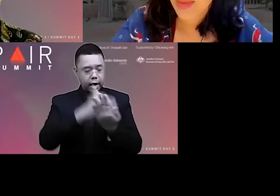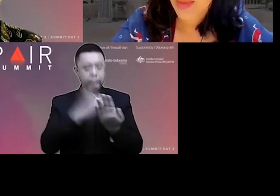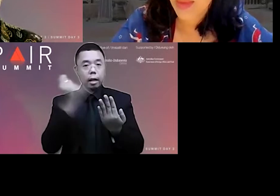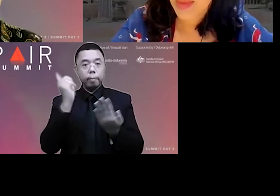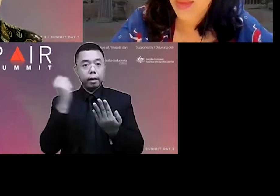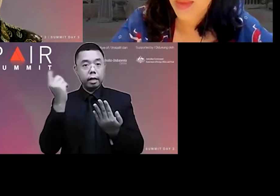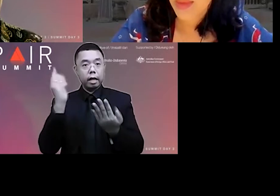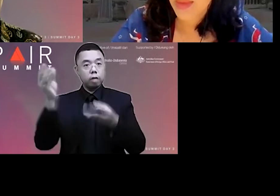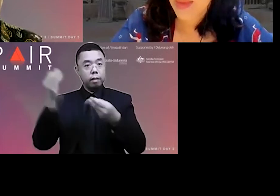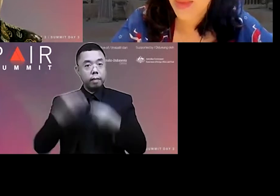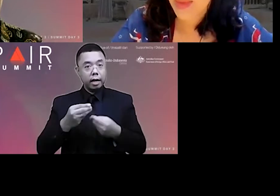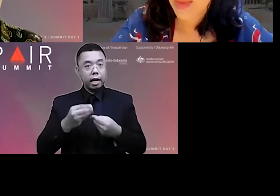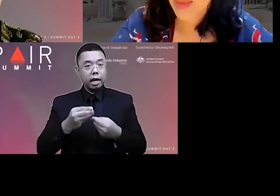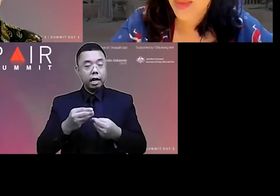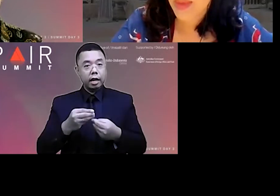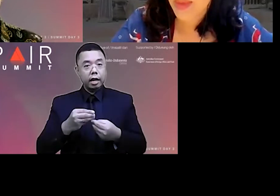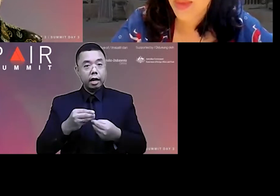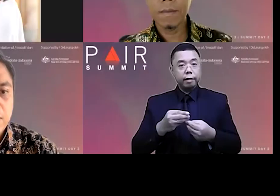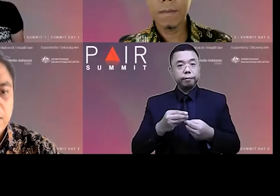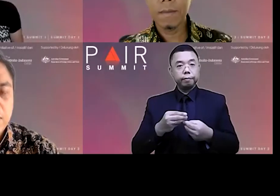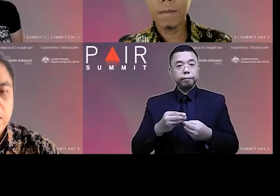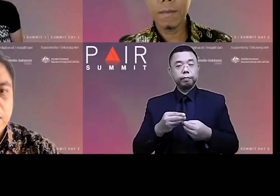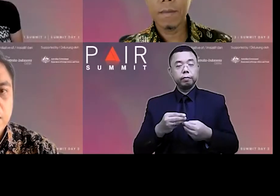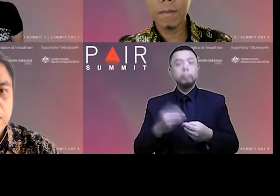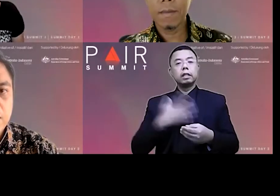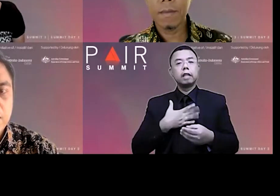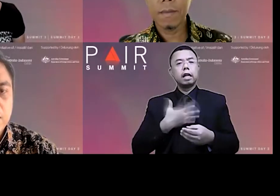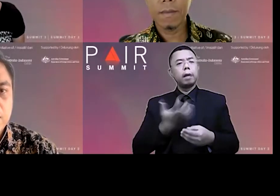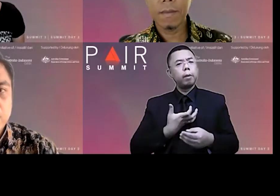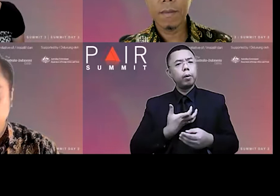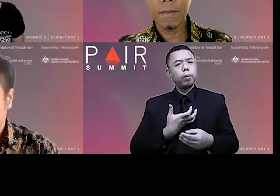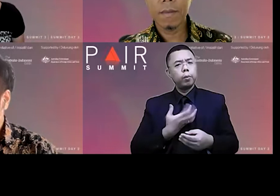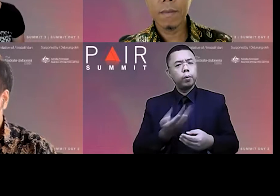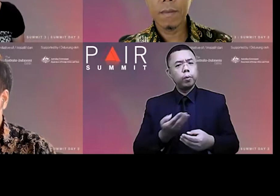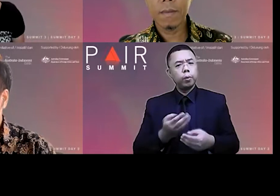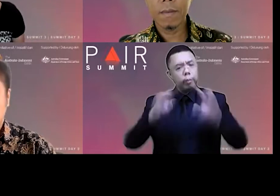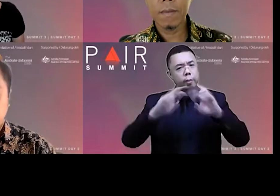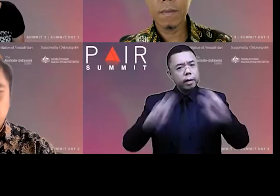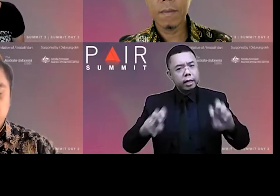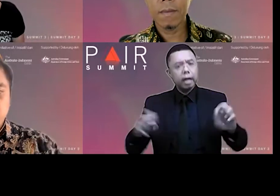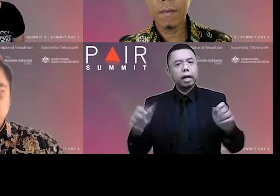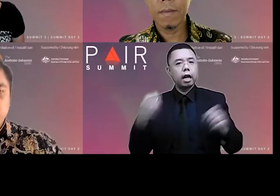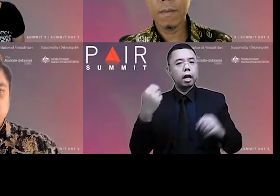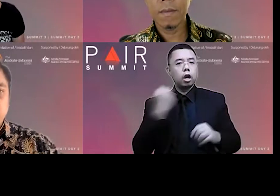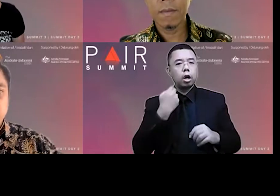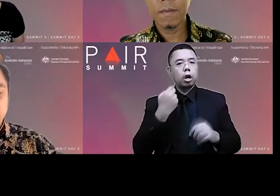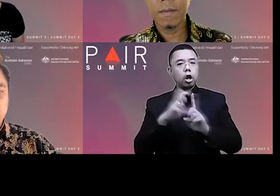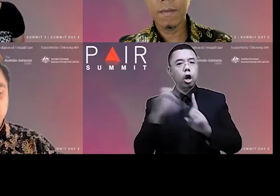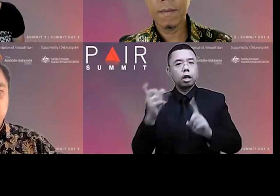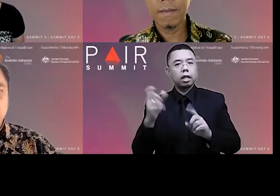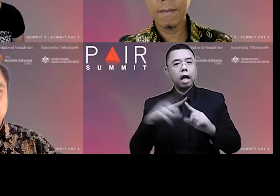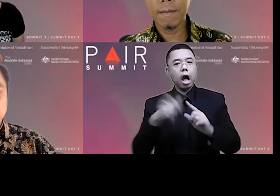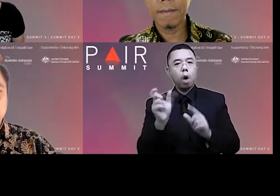with Aulin and Yayen. In your recommendations and report, you mentioned how important it